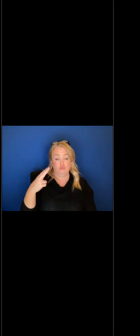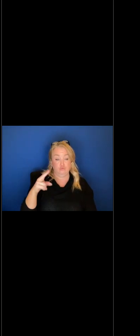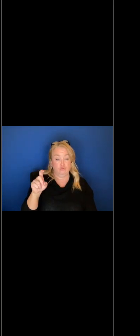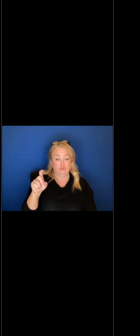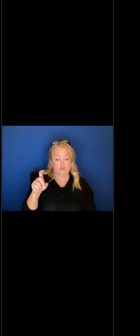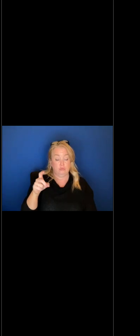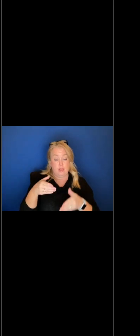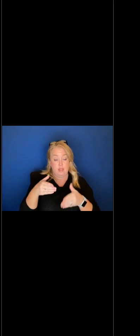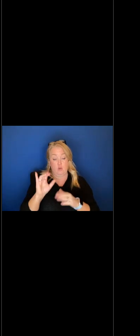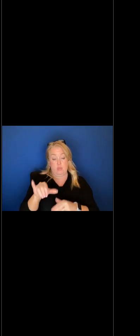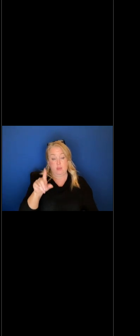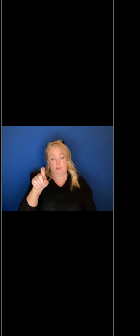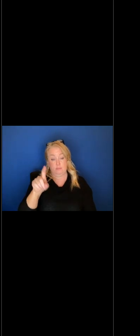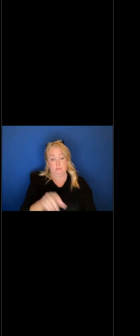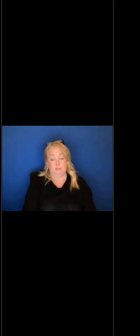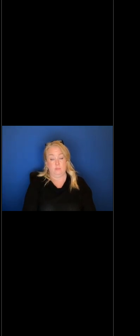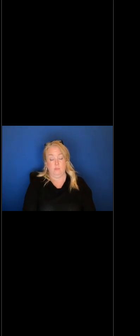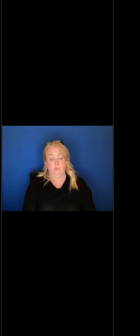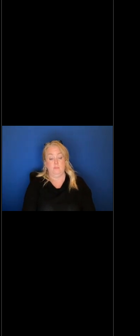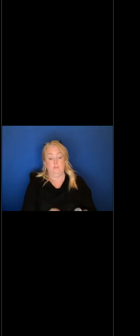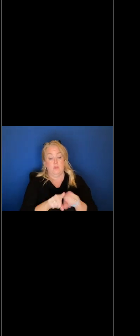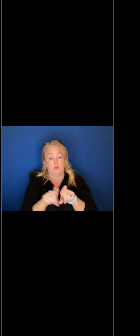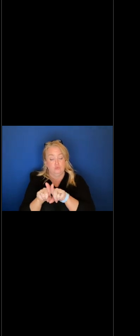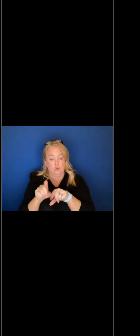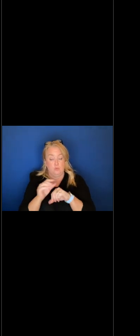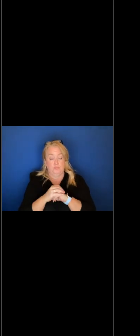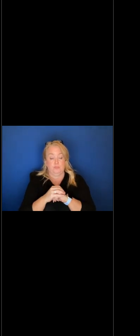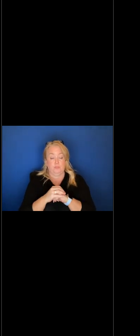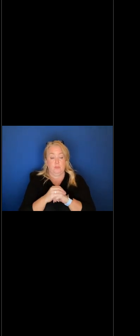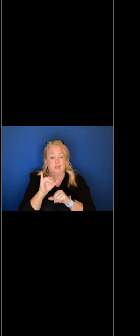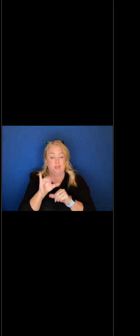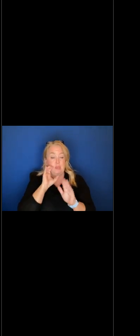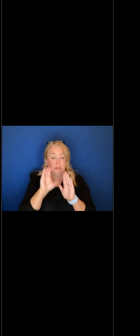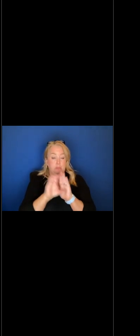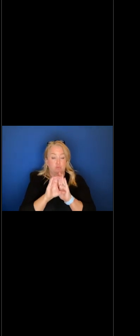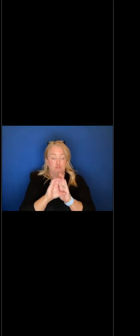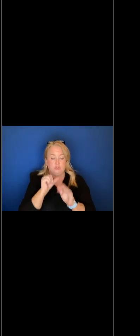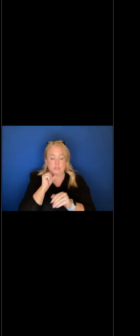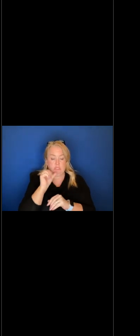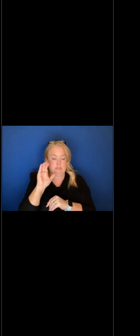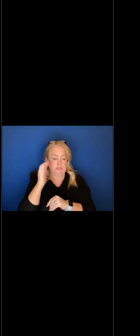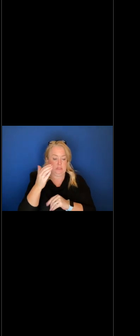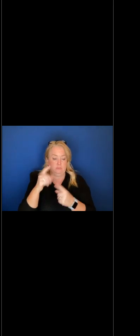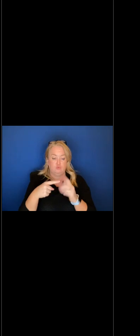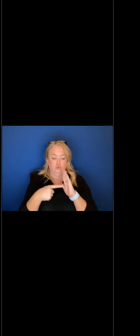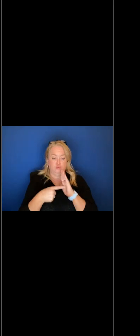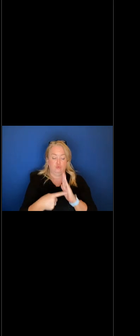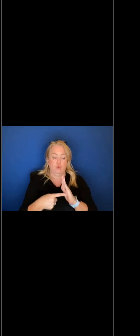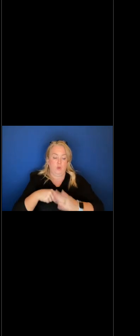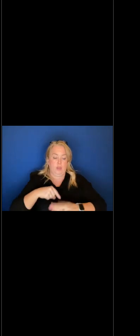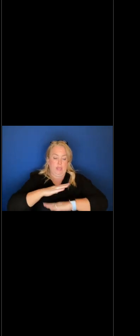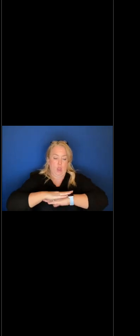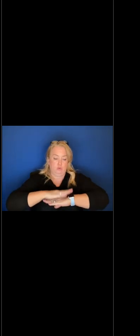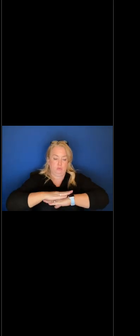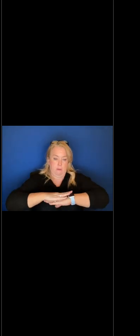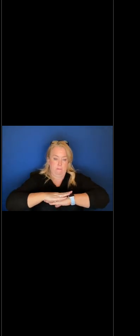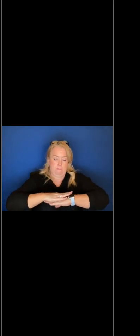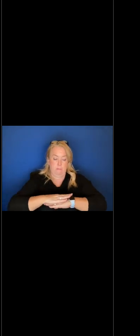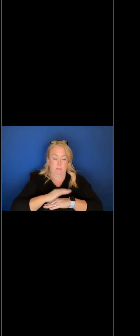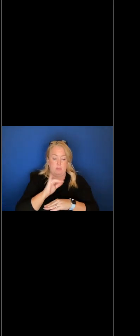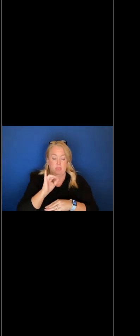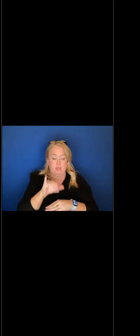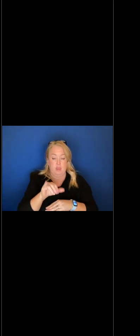to allow that? Also, the image doesn't appear to depict a countertop. Is